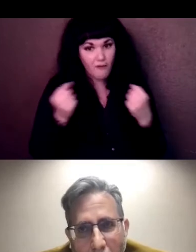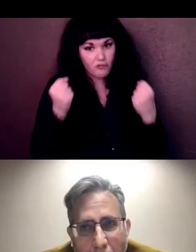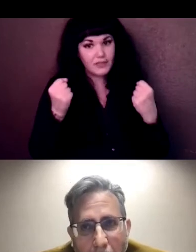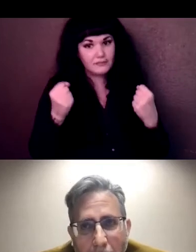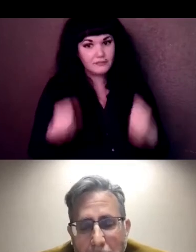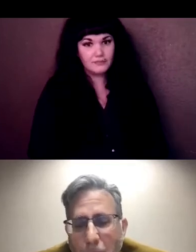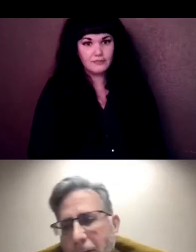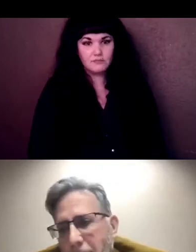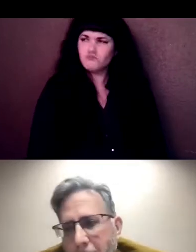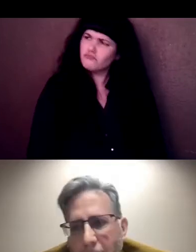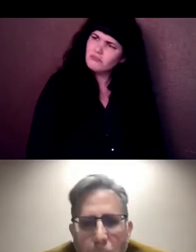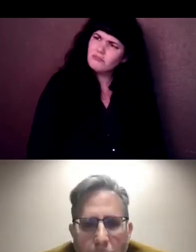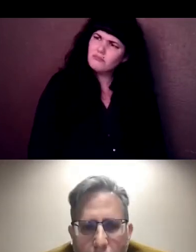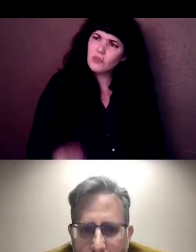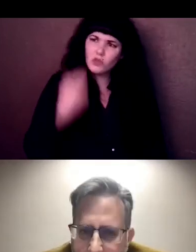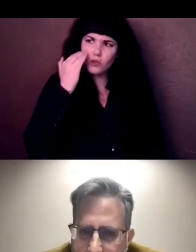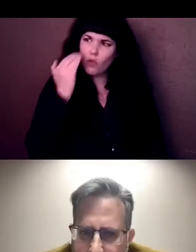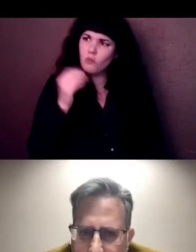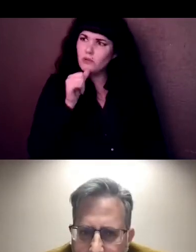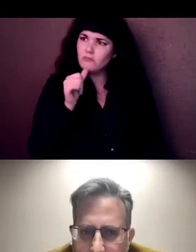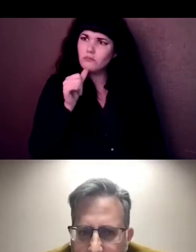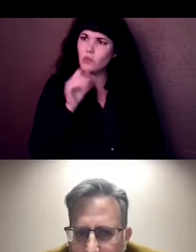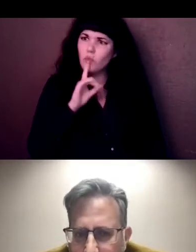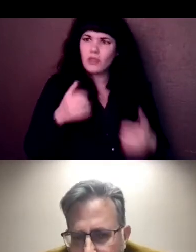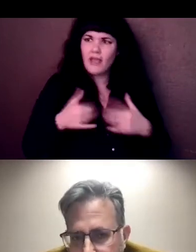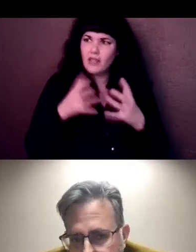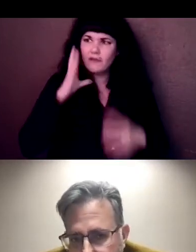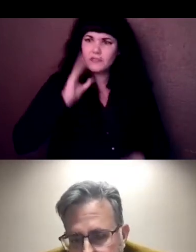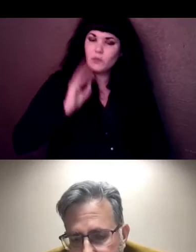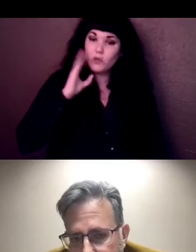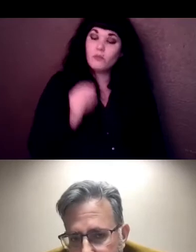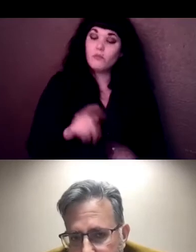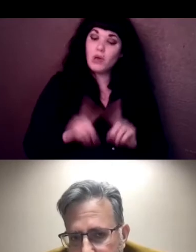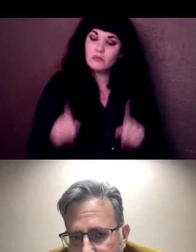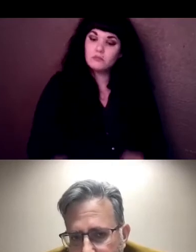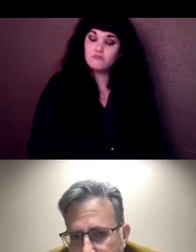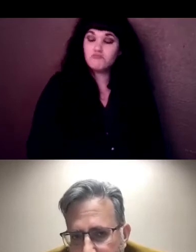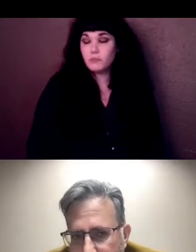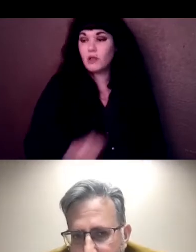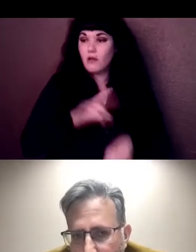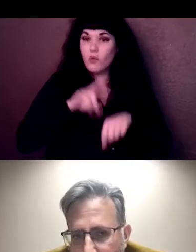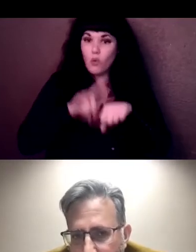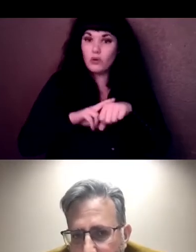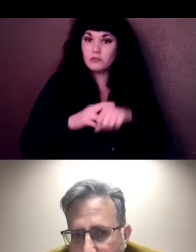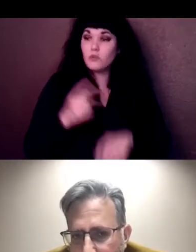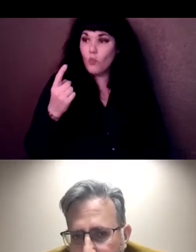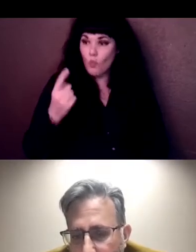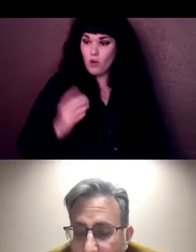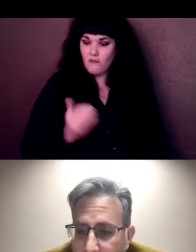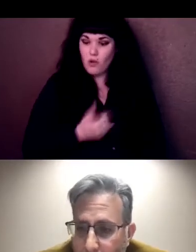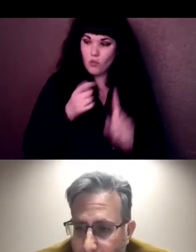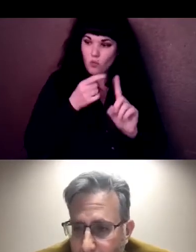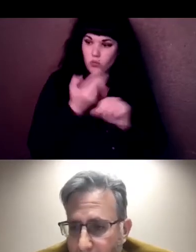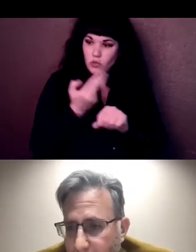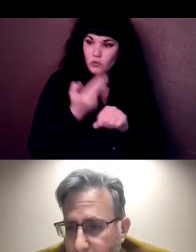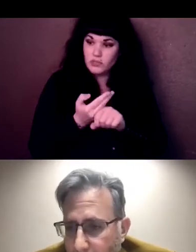I don't have a lot of experience with that, but of course, one of our indications for use is the increase in blood flow,